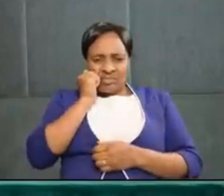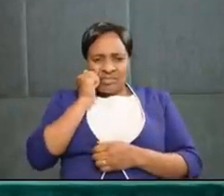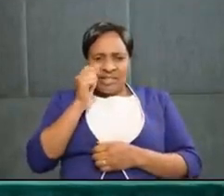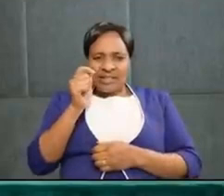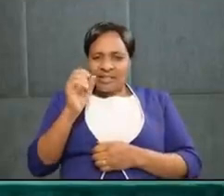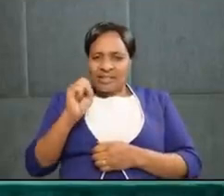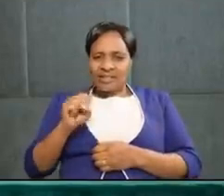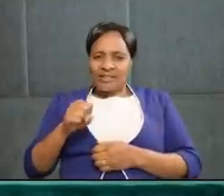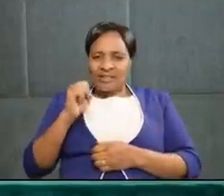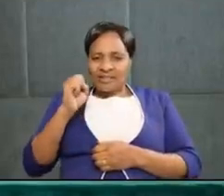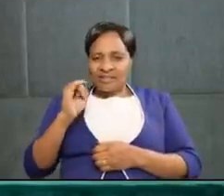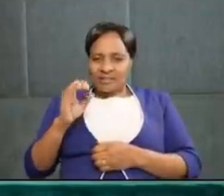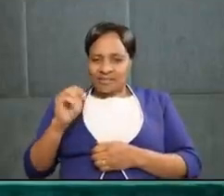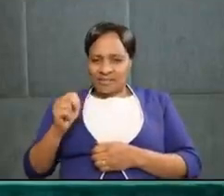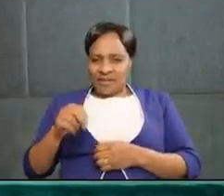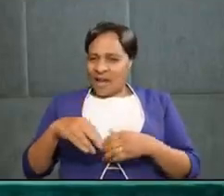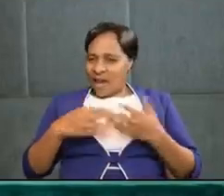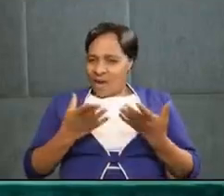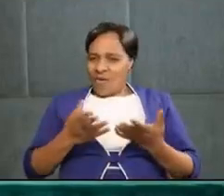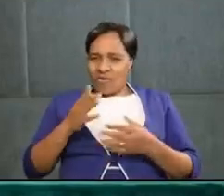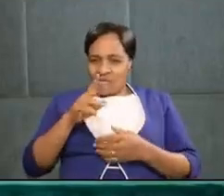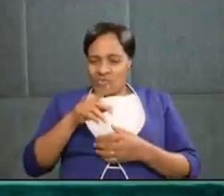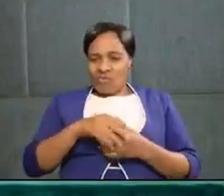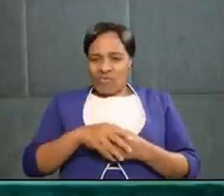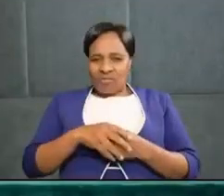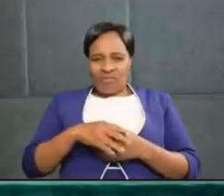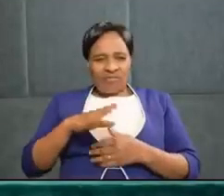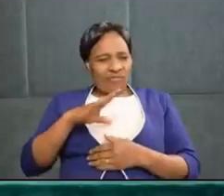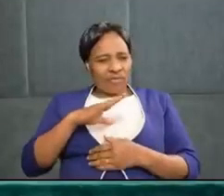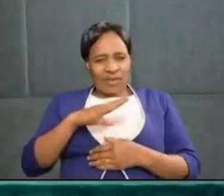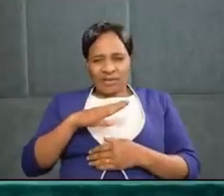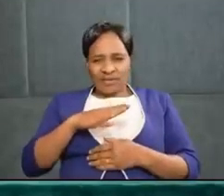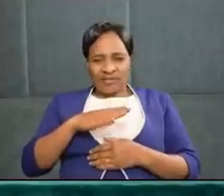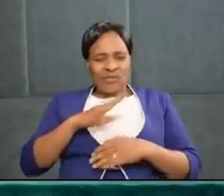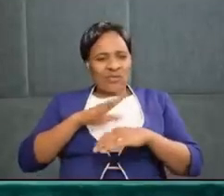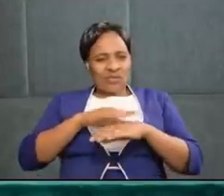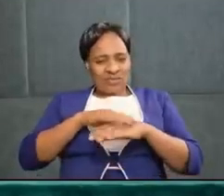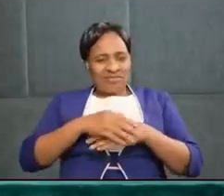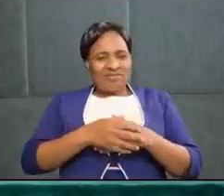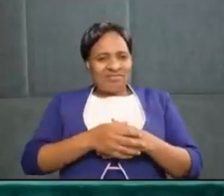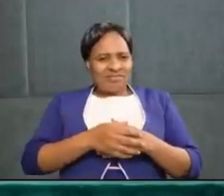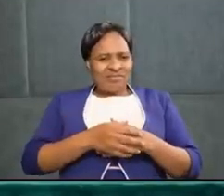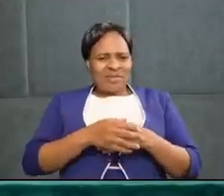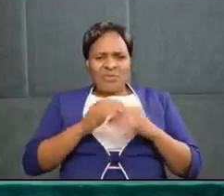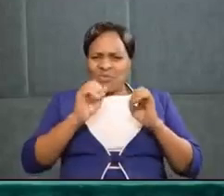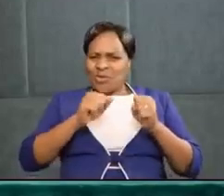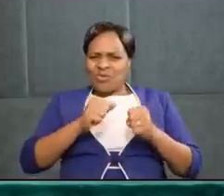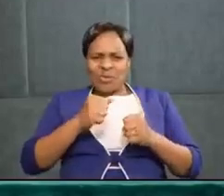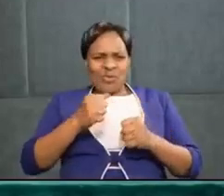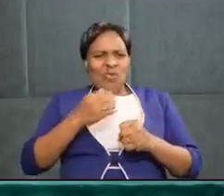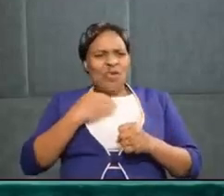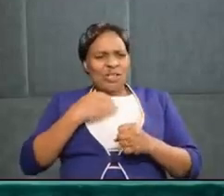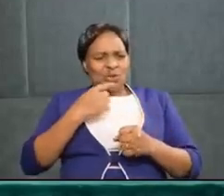Tessie. Yes? How are you? Fine. Good, Tessie. So, would you like to